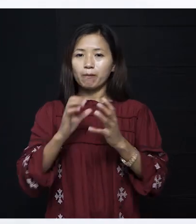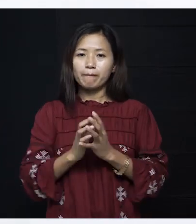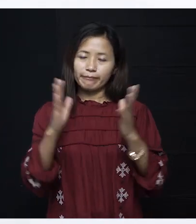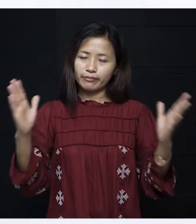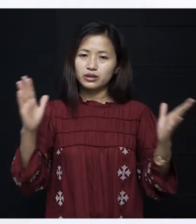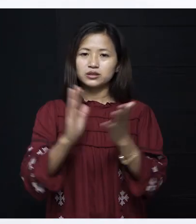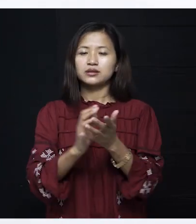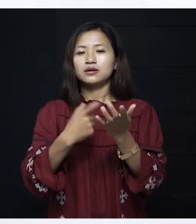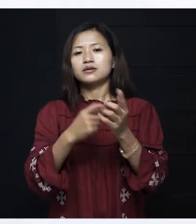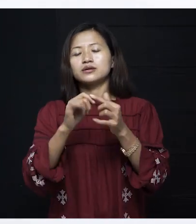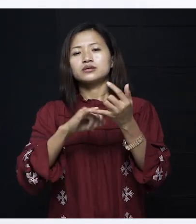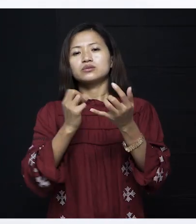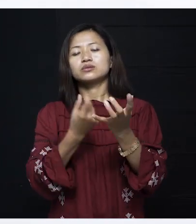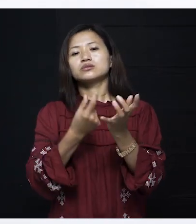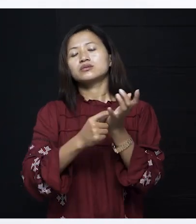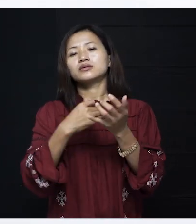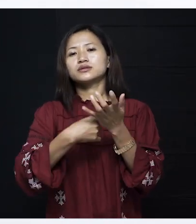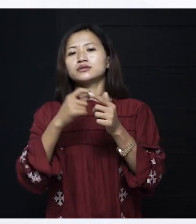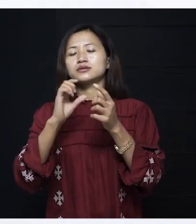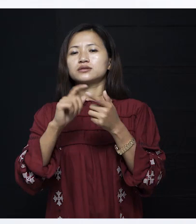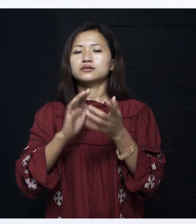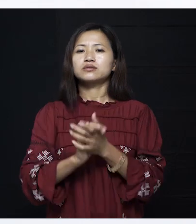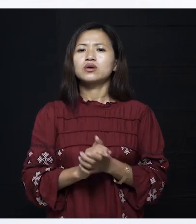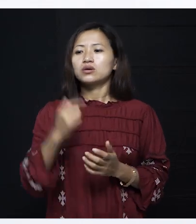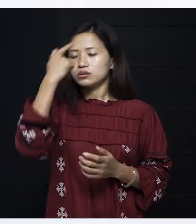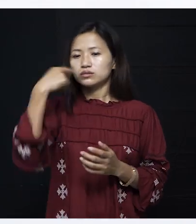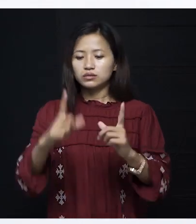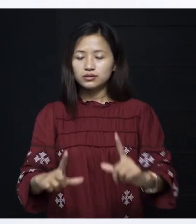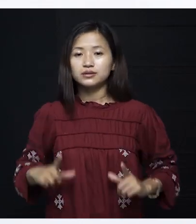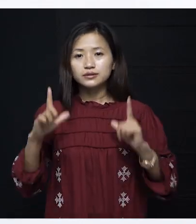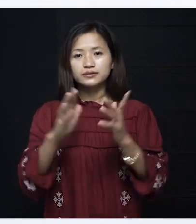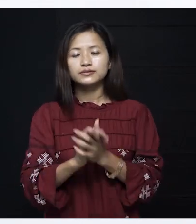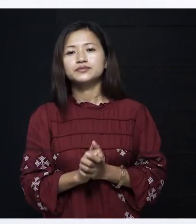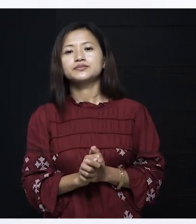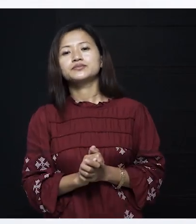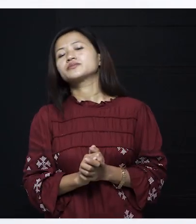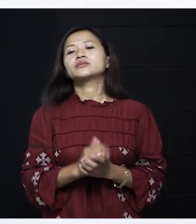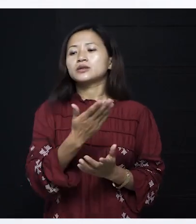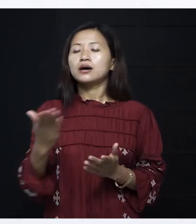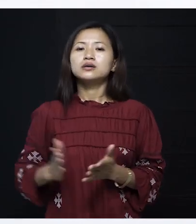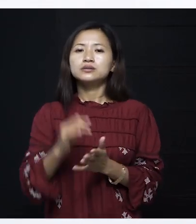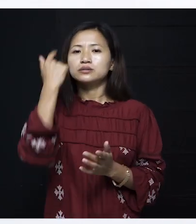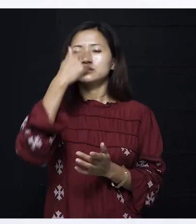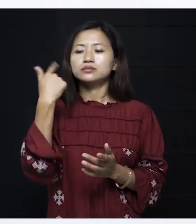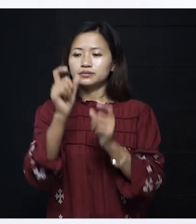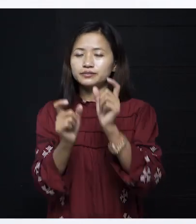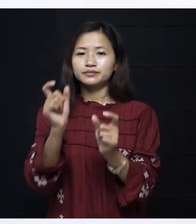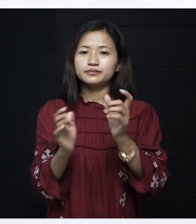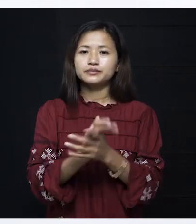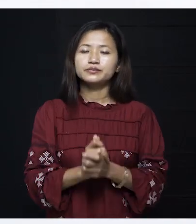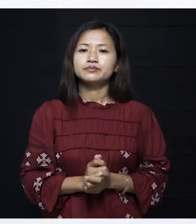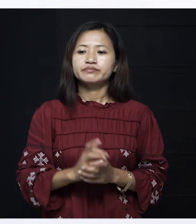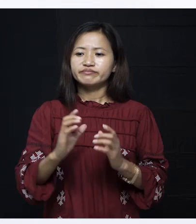have enough resources for those people who are living there. That means those people who are living there, they have